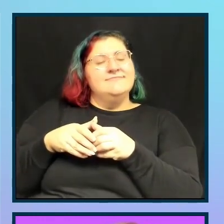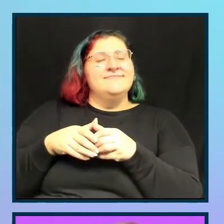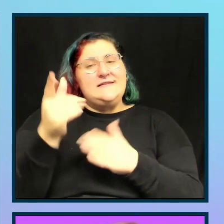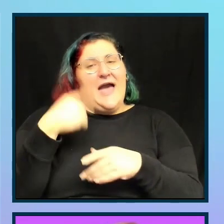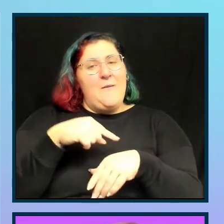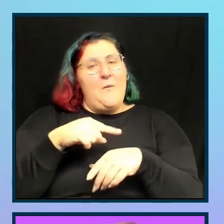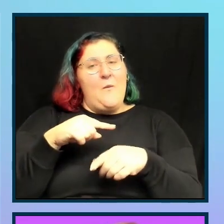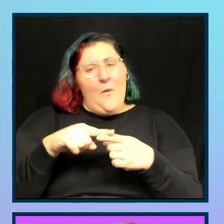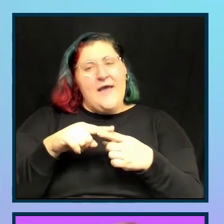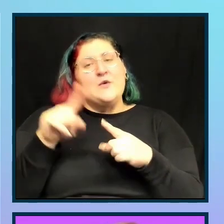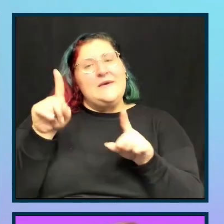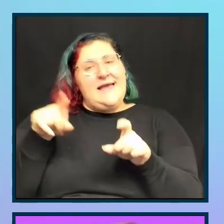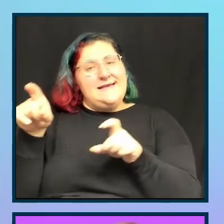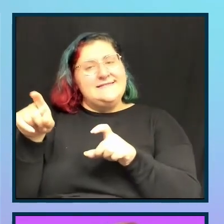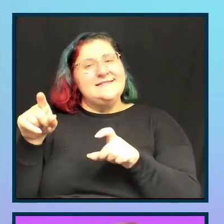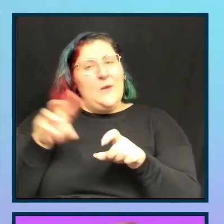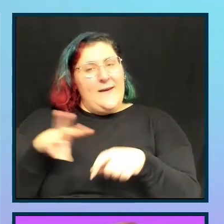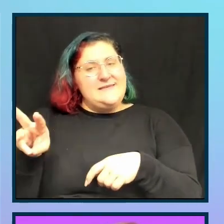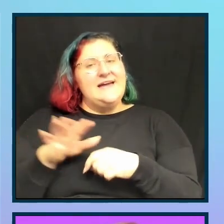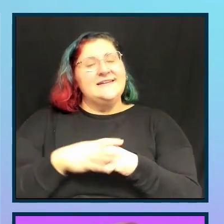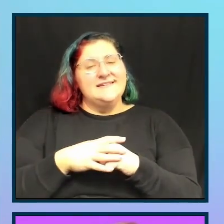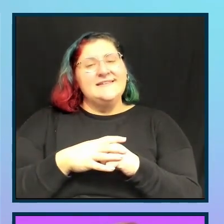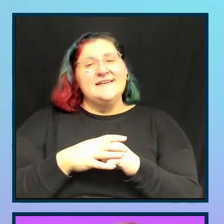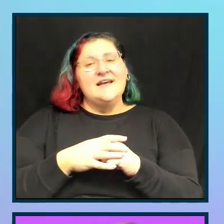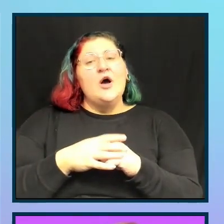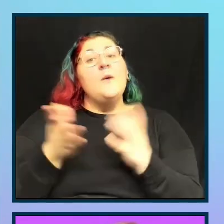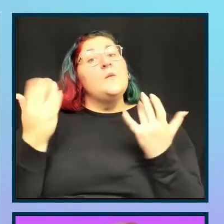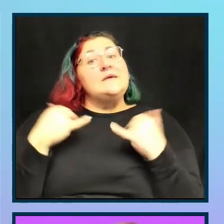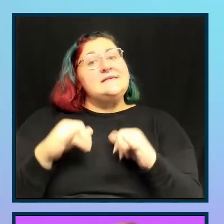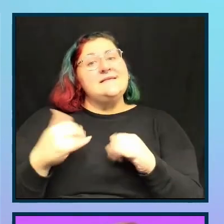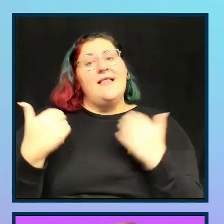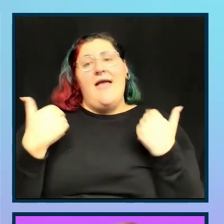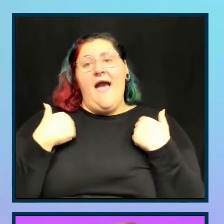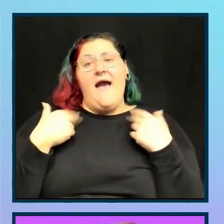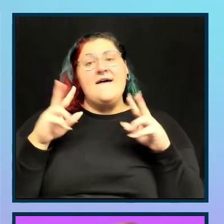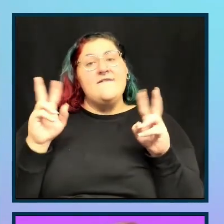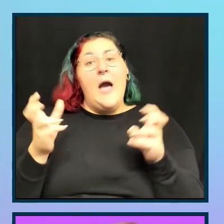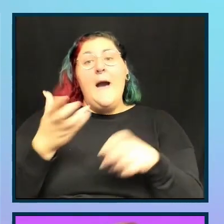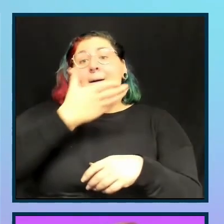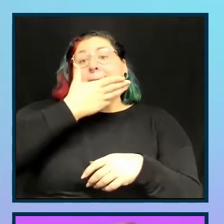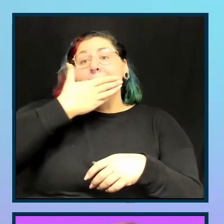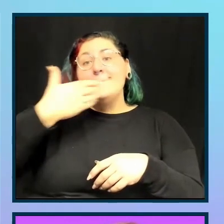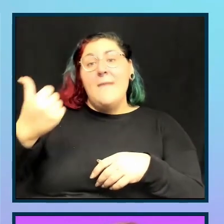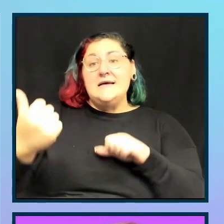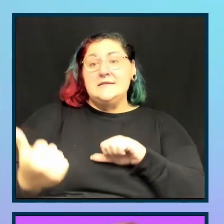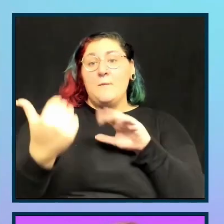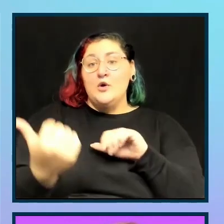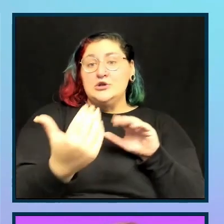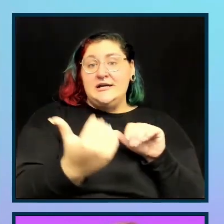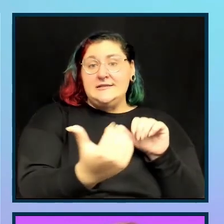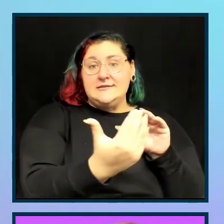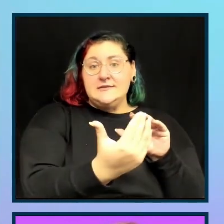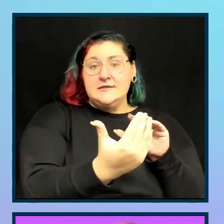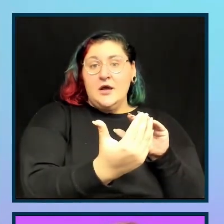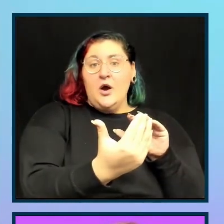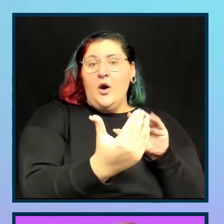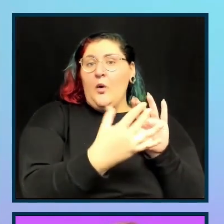computer for children 2 to 11 that they use at home. 73% of kids have a tablet,